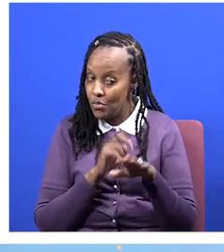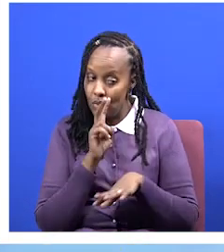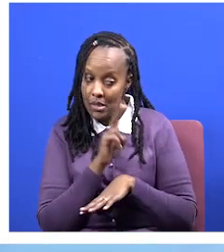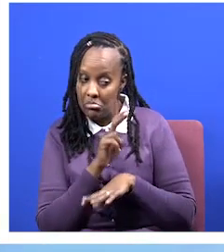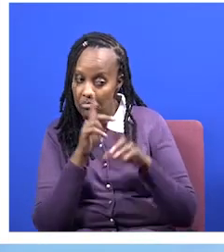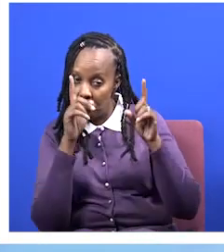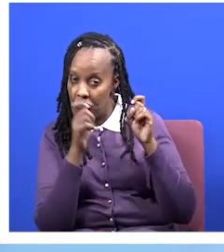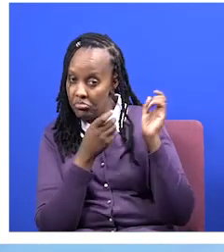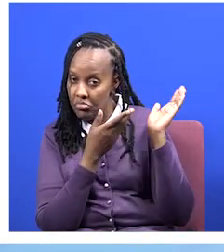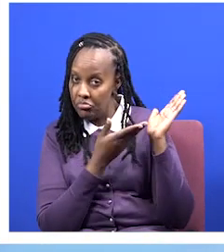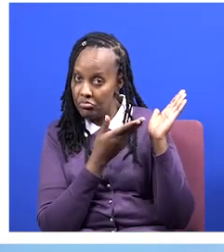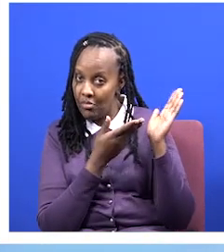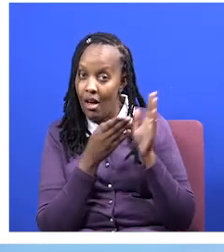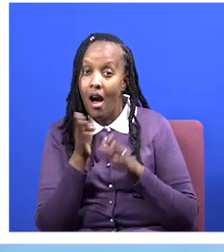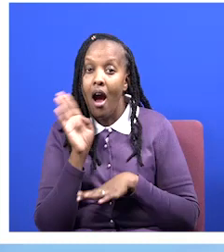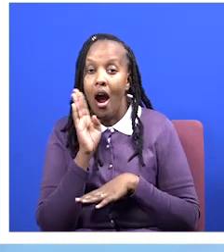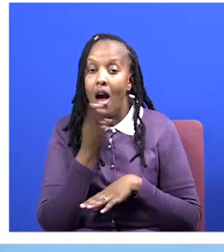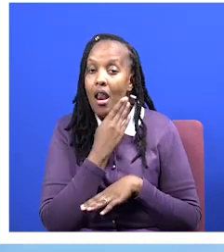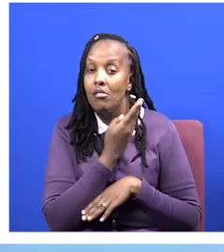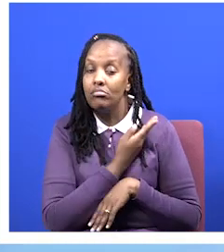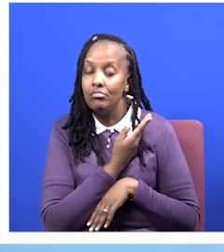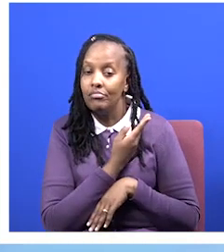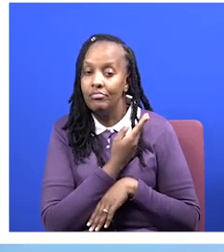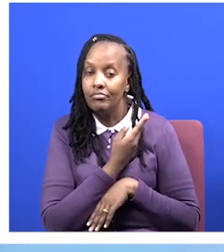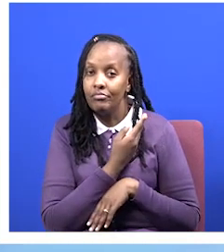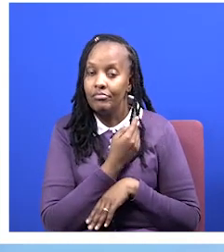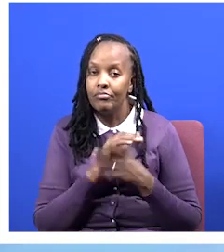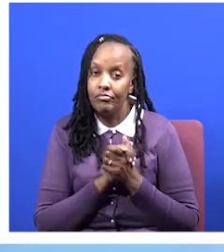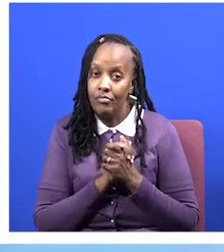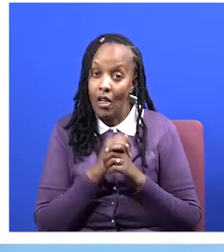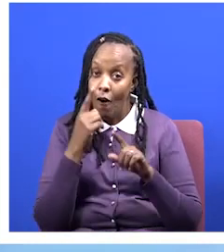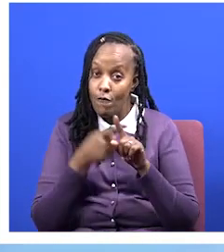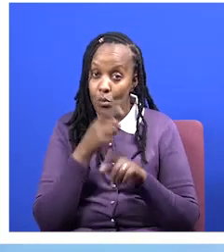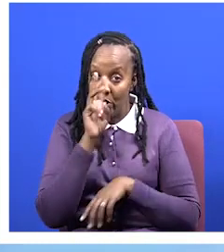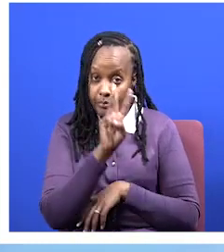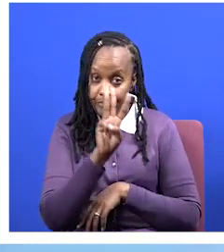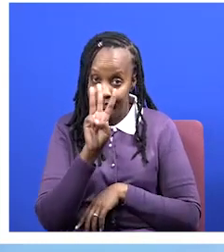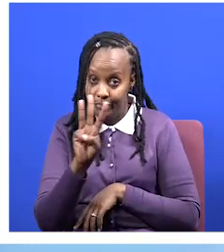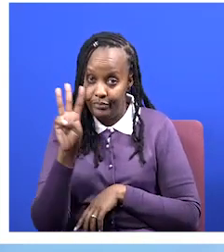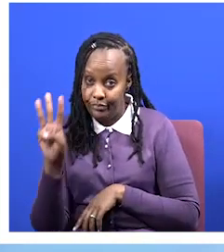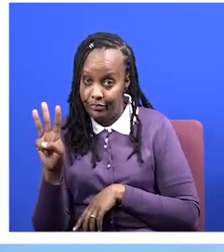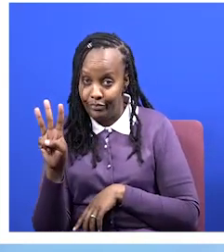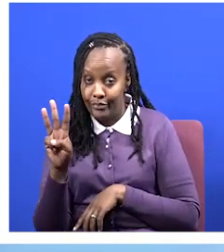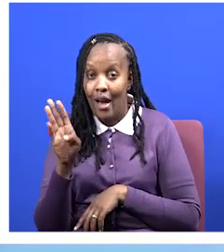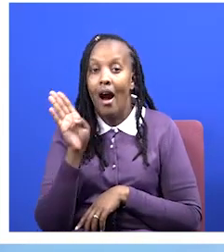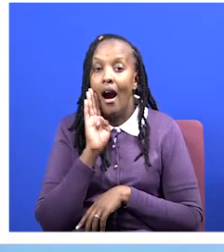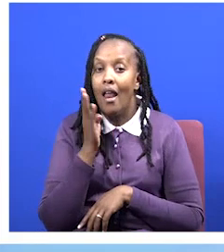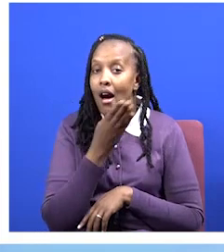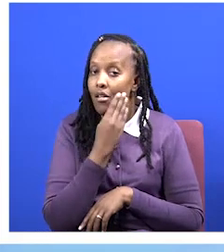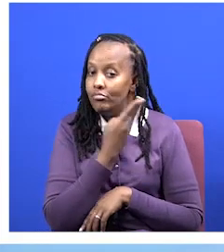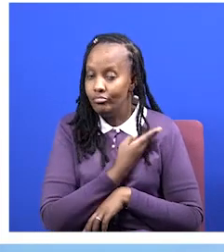When you get this picture, color it. Download it from the website